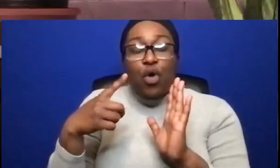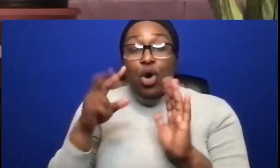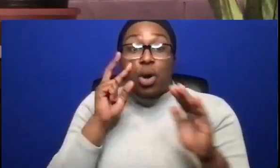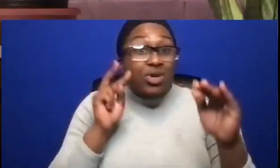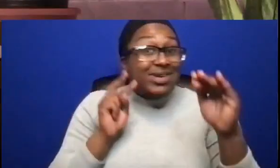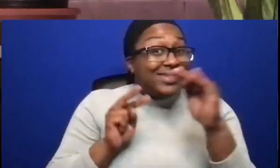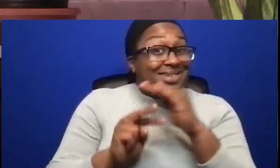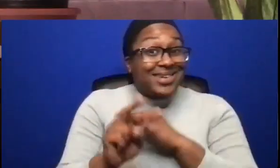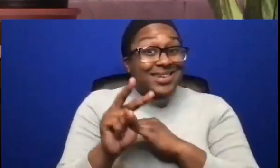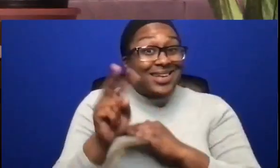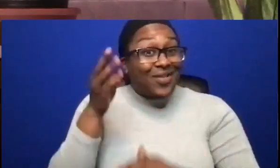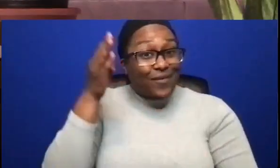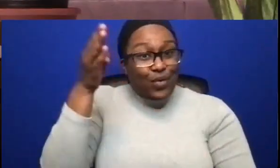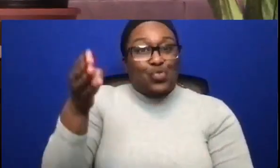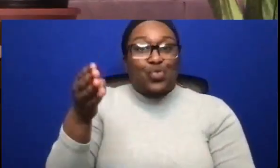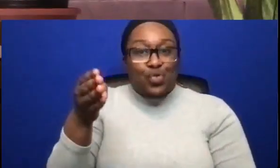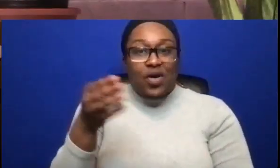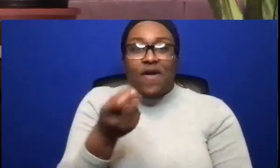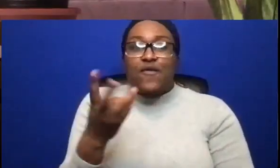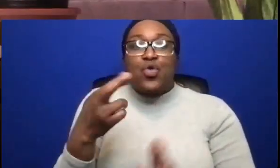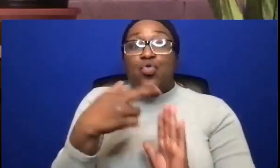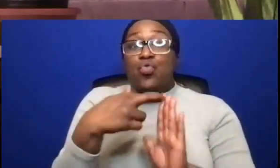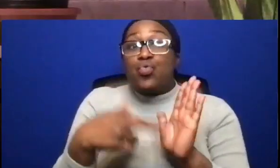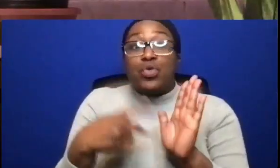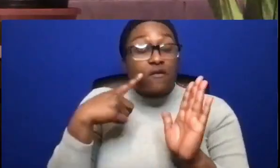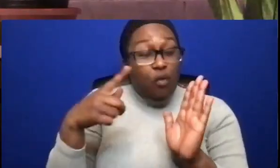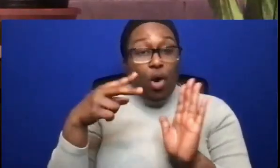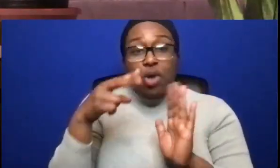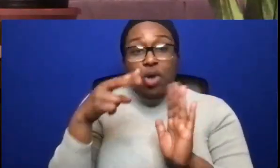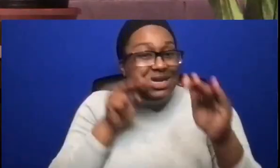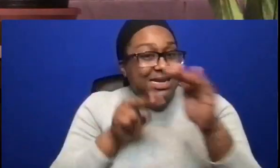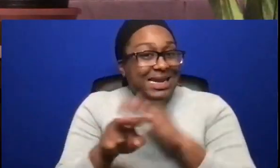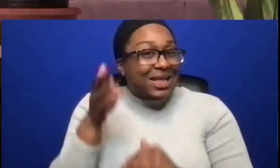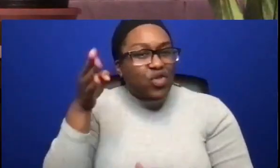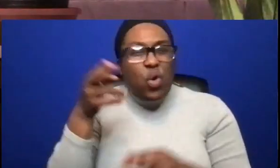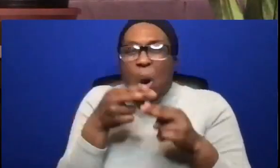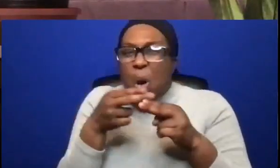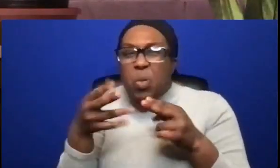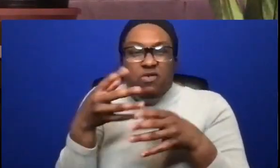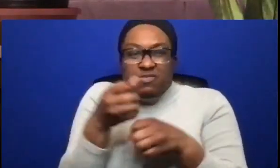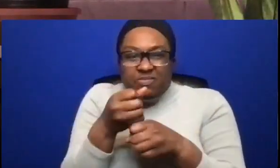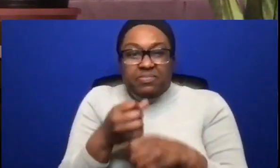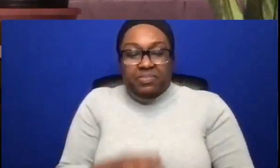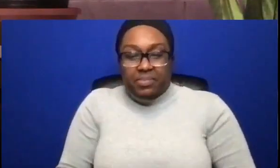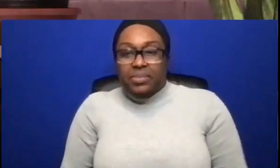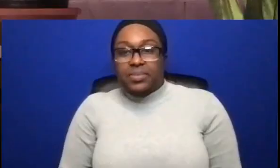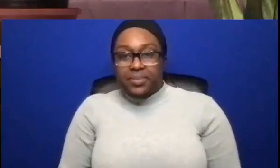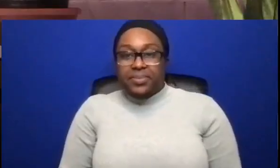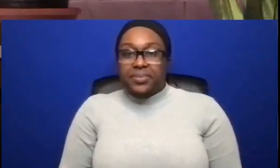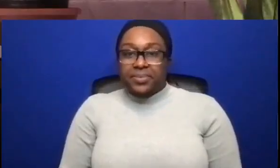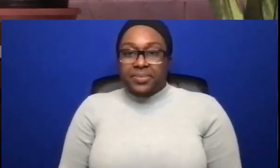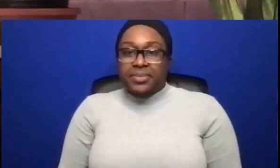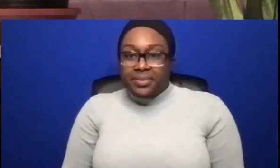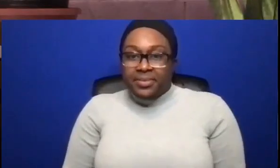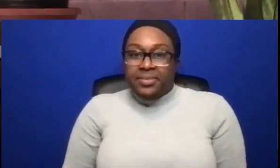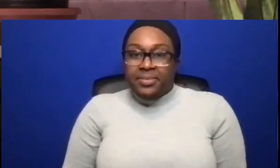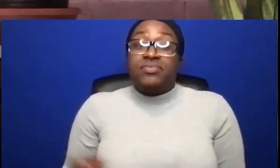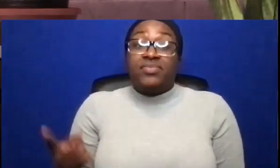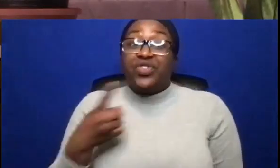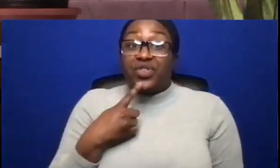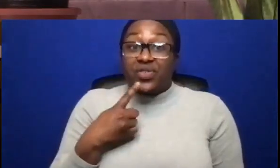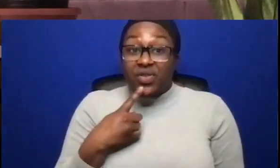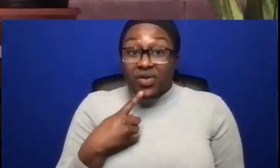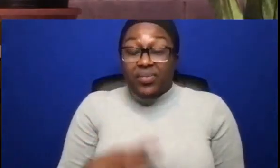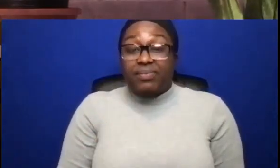Predicting the Future. A Few Rules for Predicting the Future. Just very brief part of this. She said,